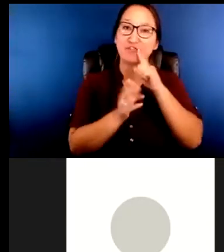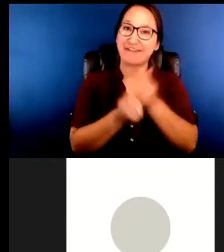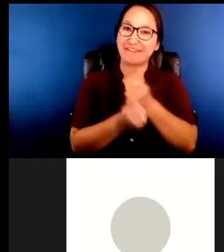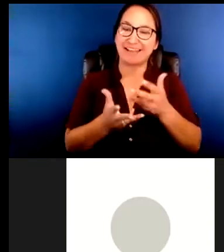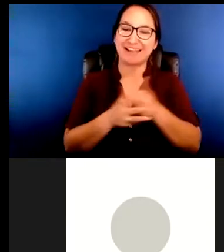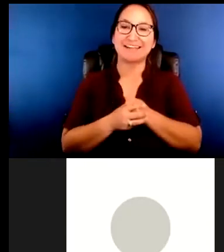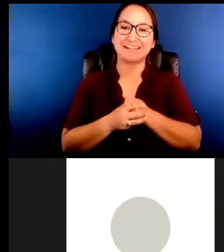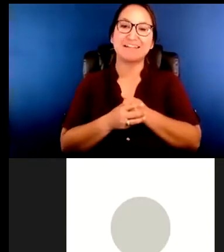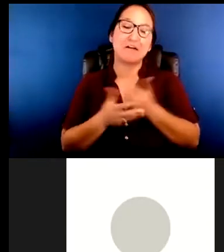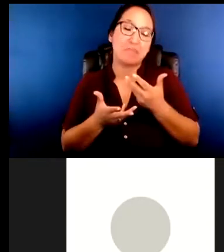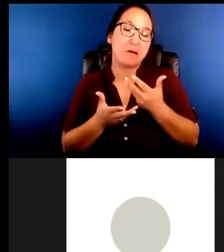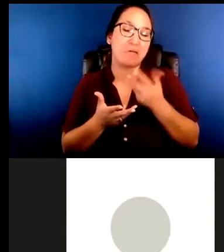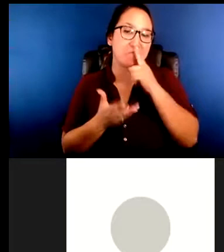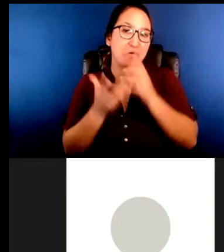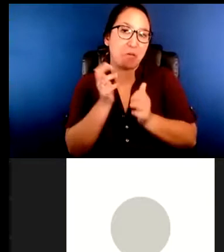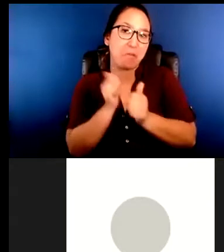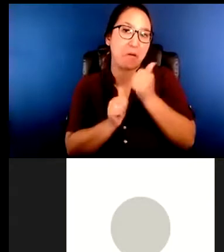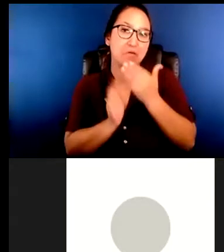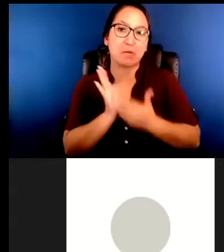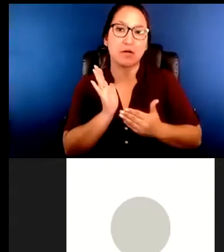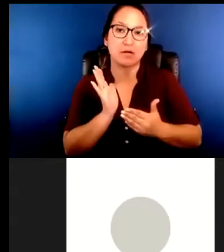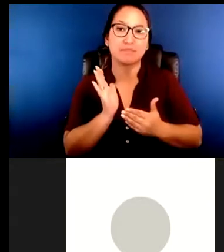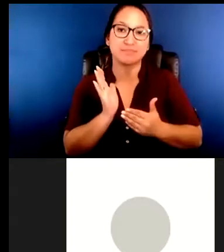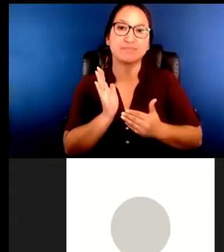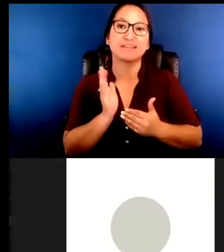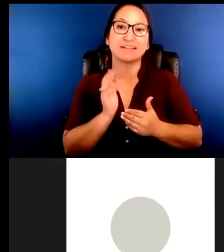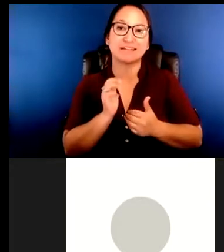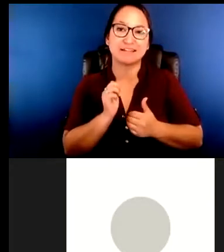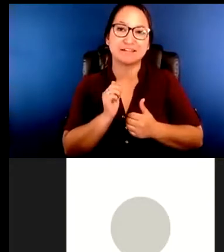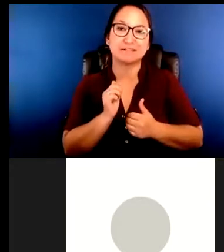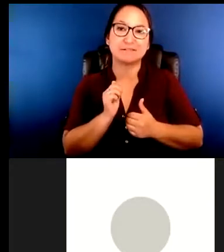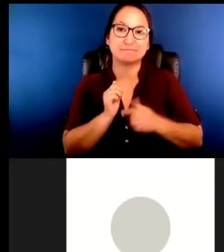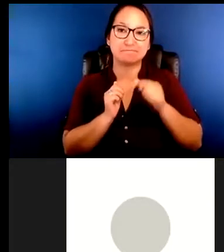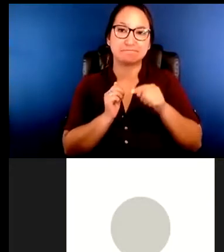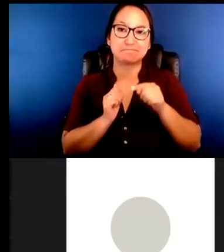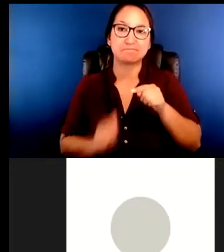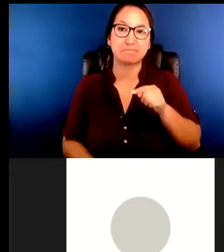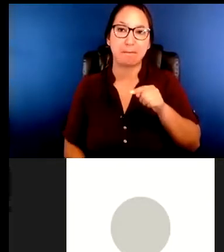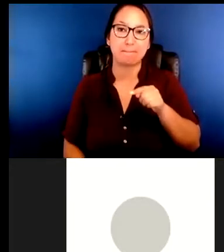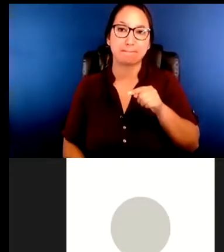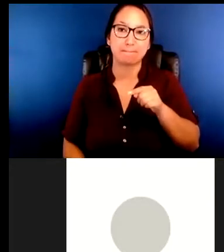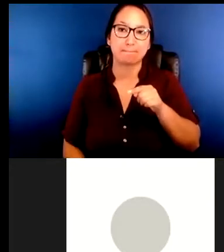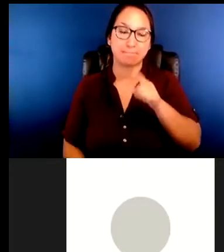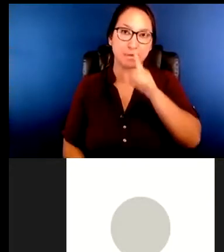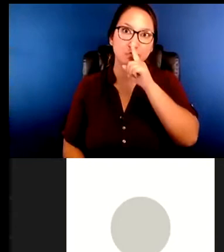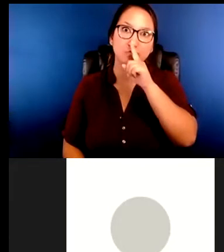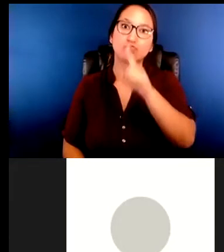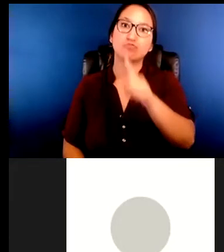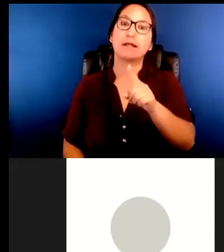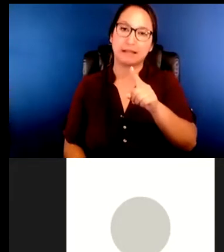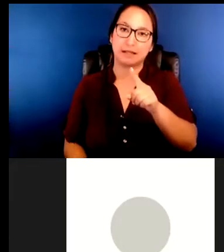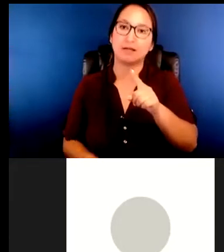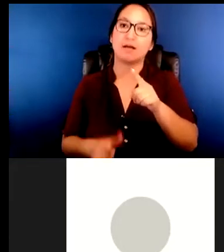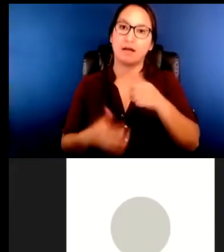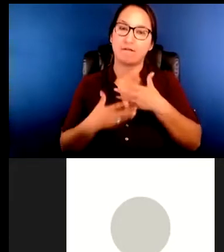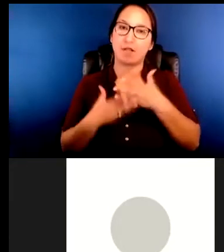most part, this has really taken a lot of stress off of our plate that we were